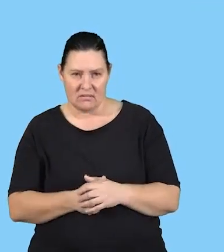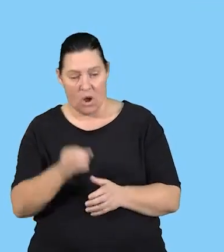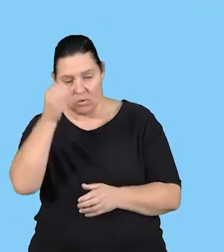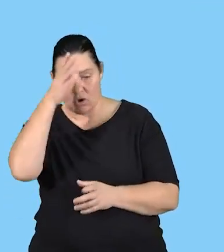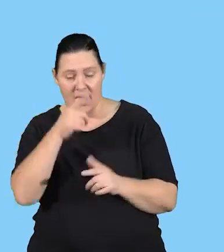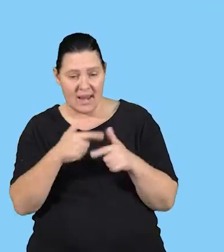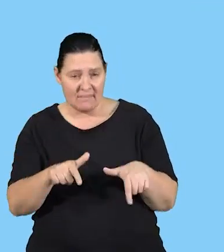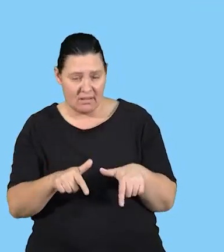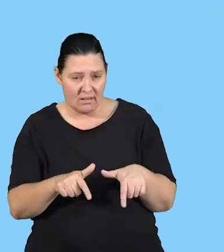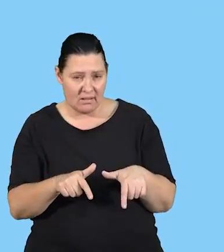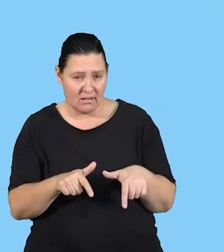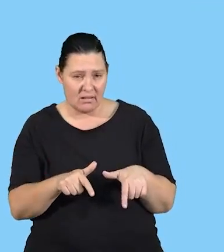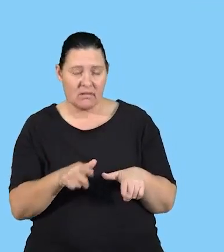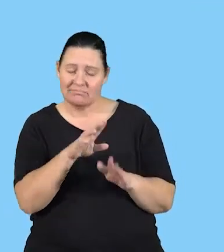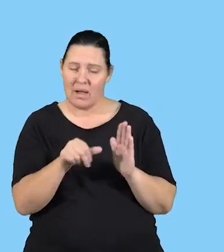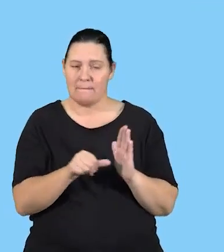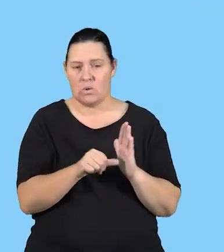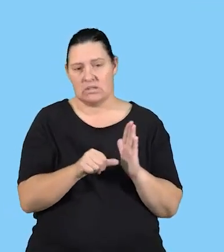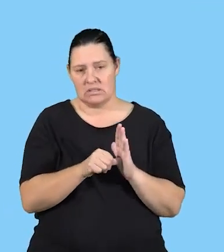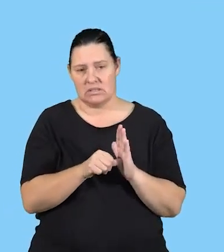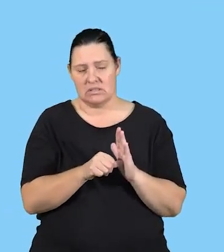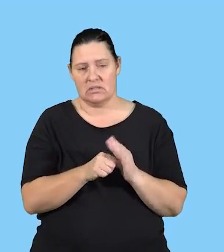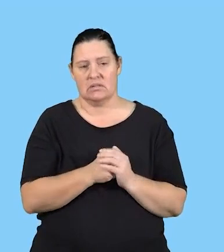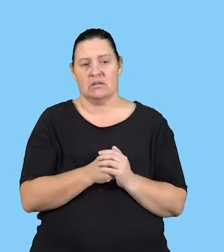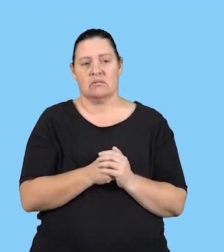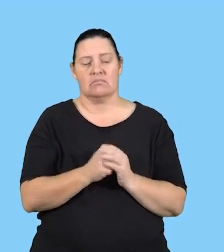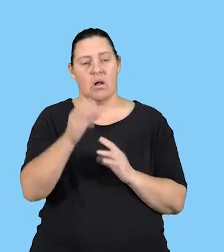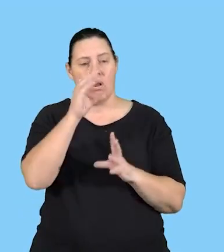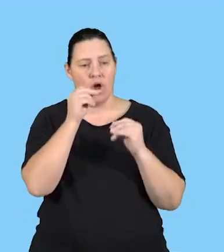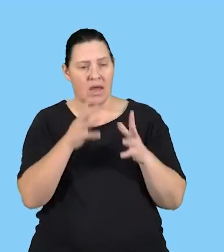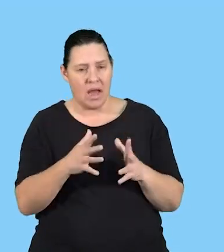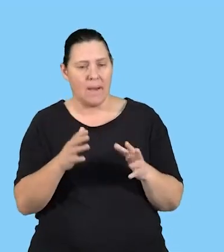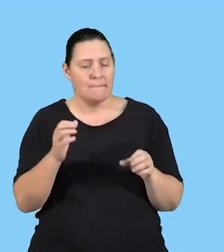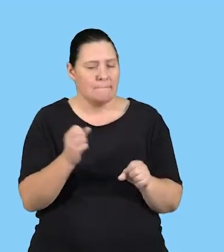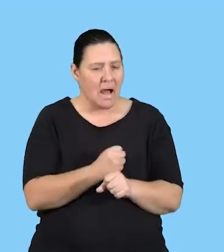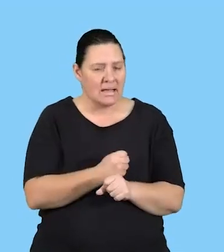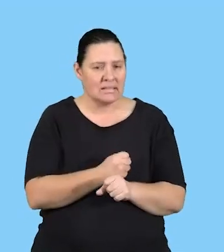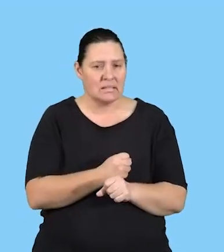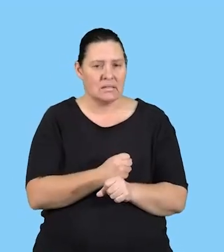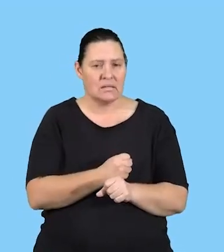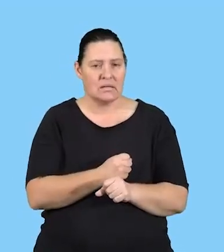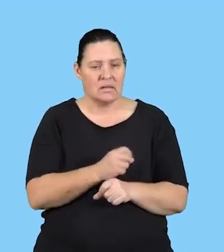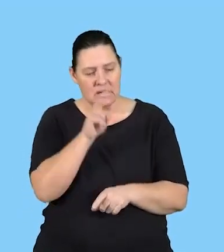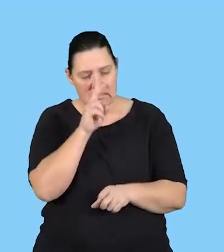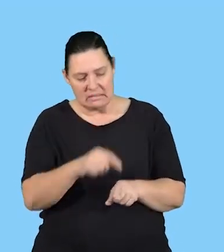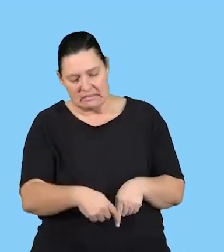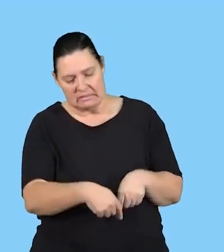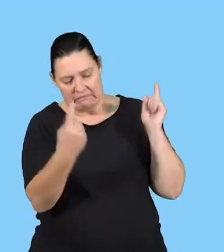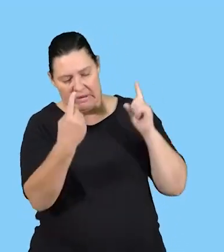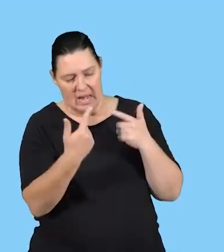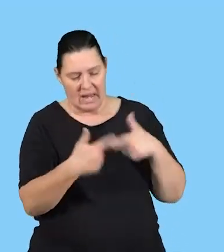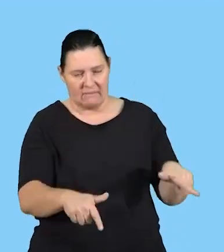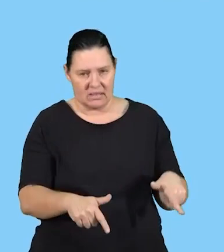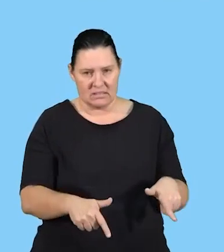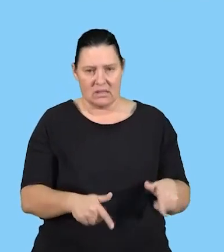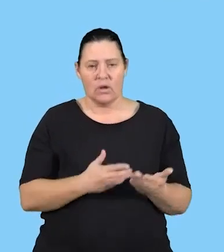cognitive levels, colleagues, are important. Learners must not start seeing different cognitive levels